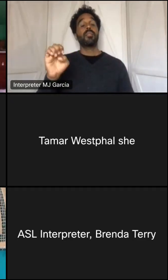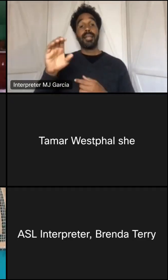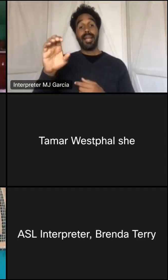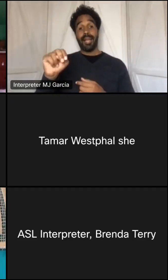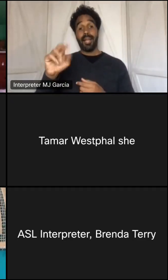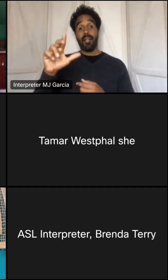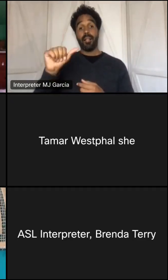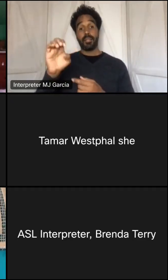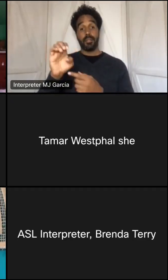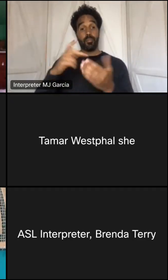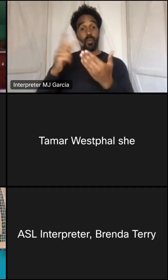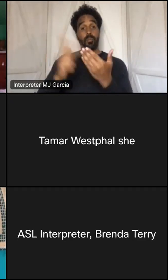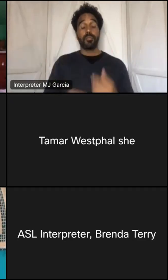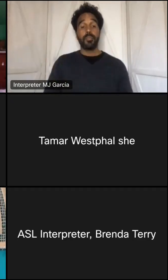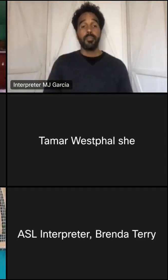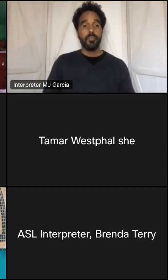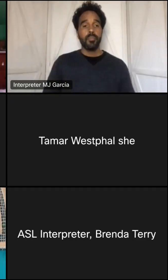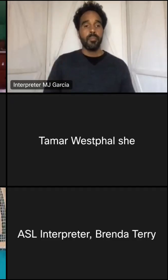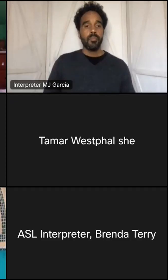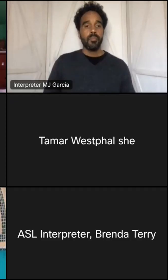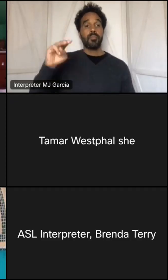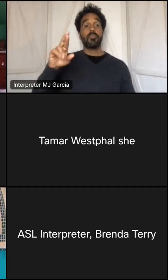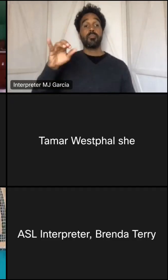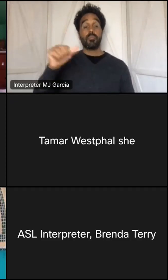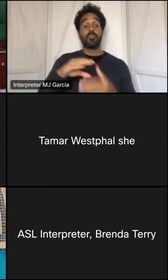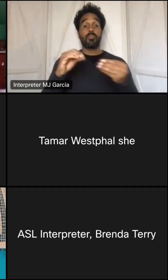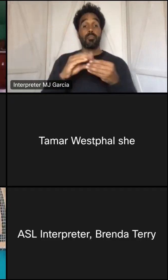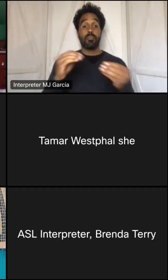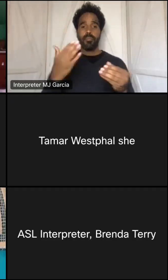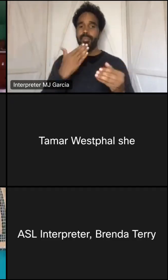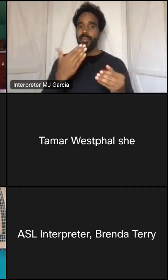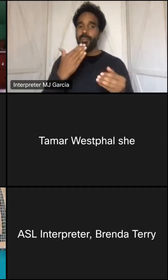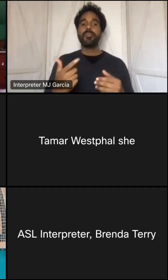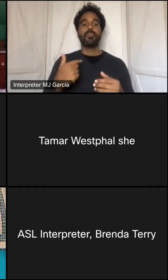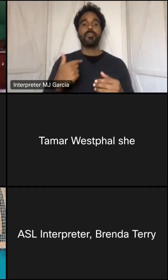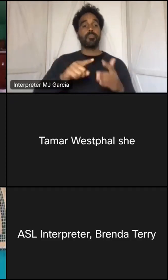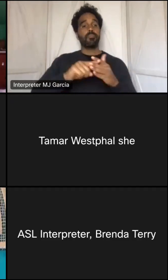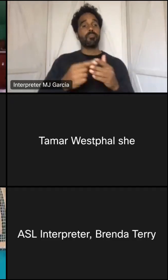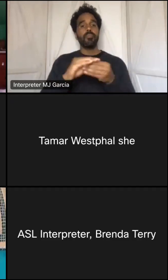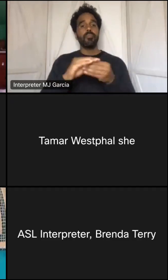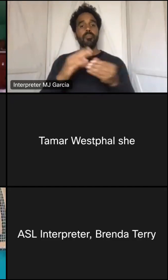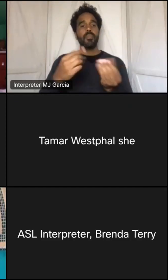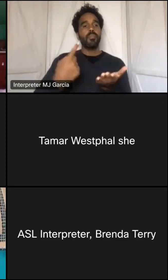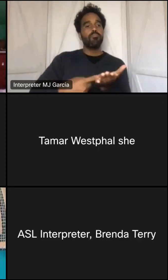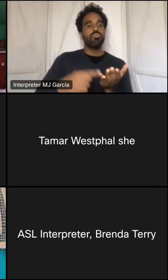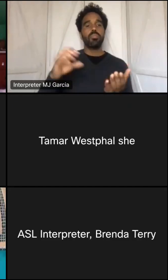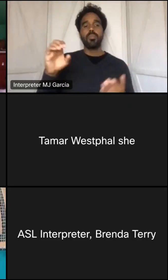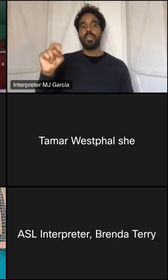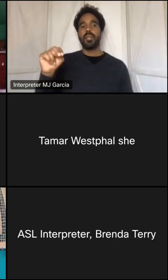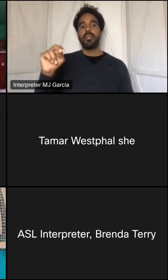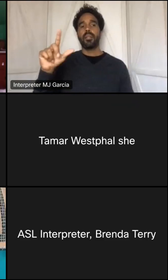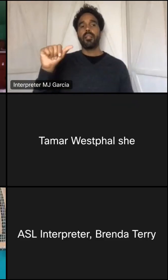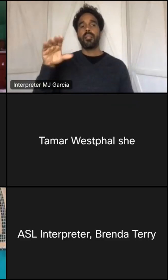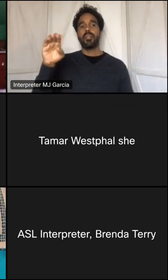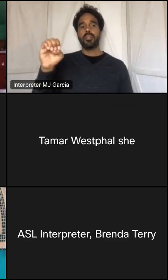Thank you, Kathy. And I will start by telling you, by sharing more about the information of the programs that we provided